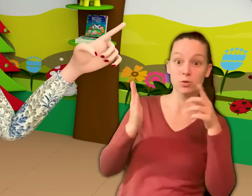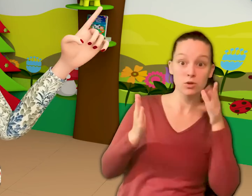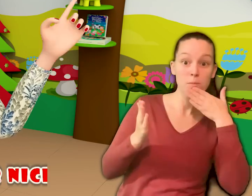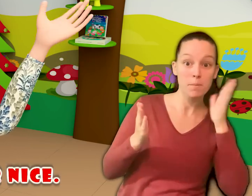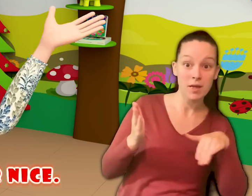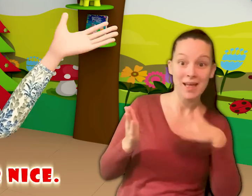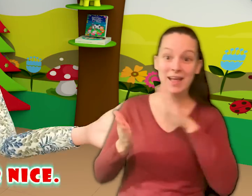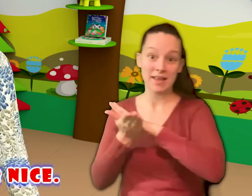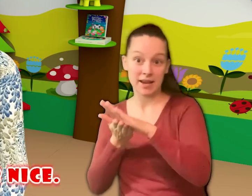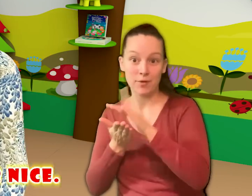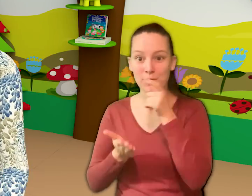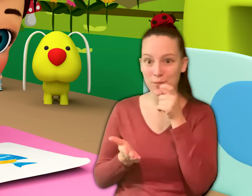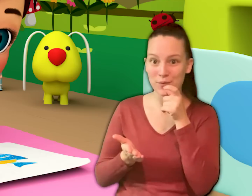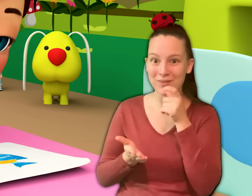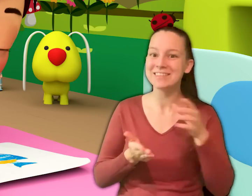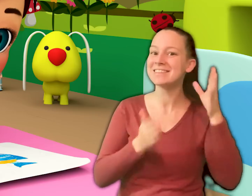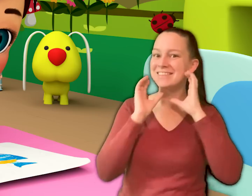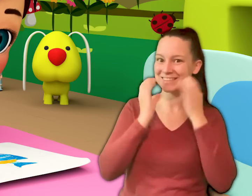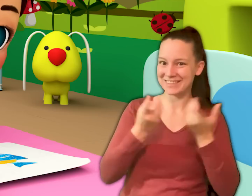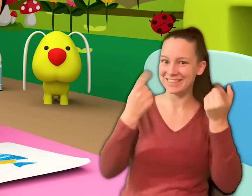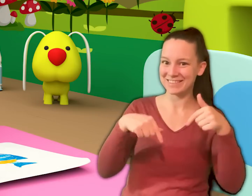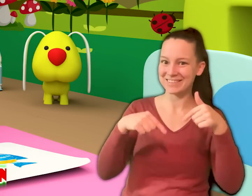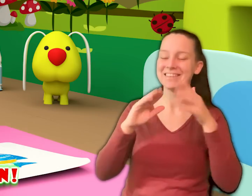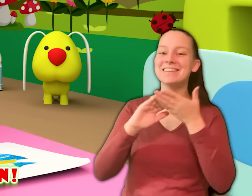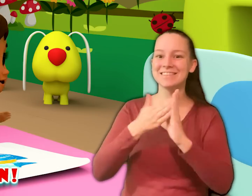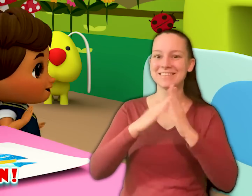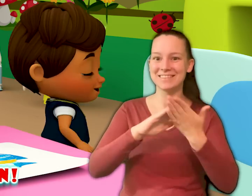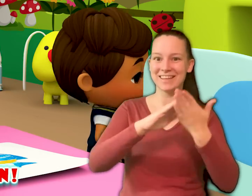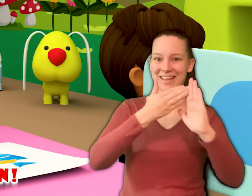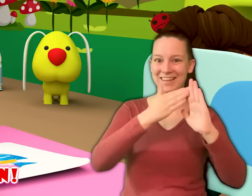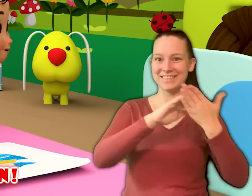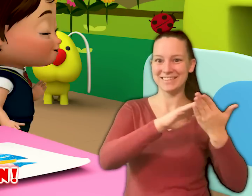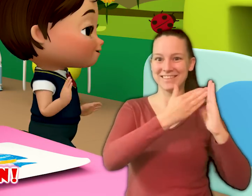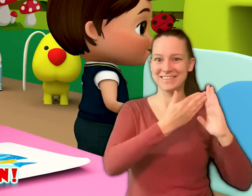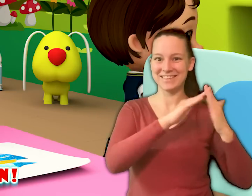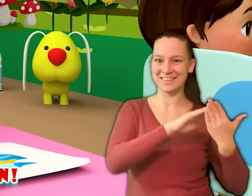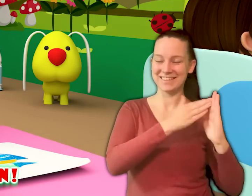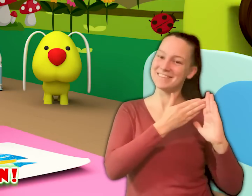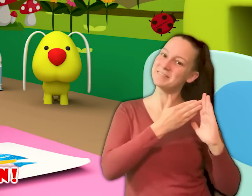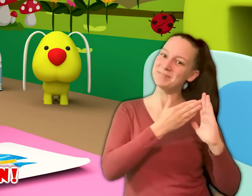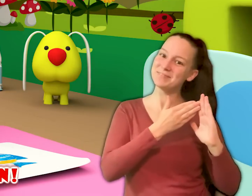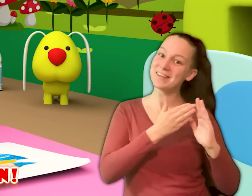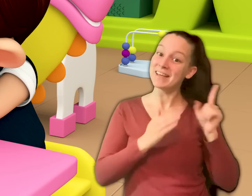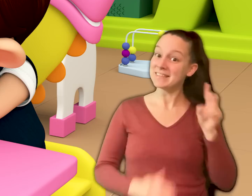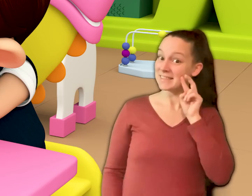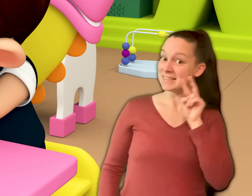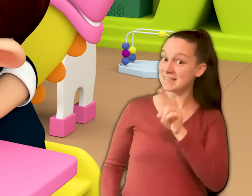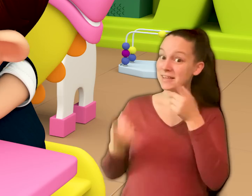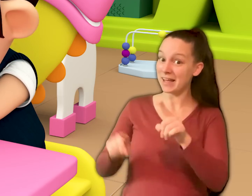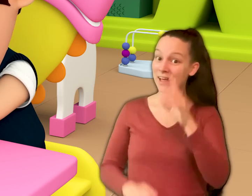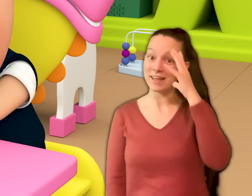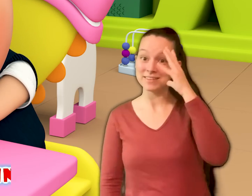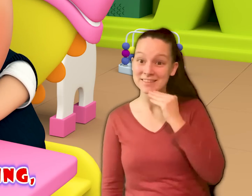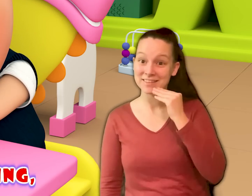find out who's naughty and nice Santa Claus is coming to town he